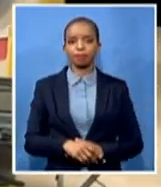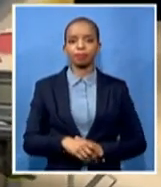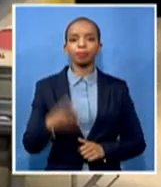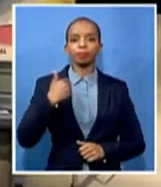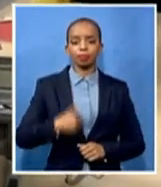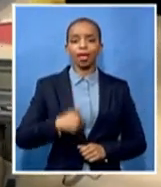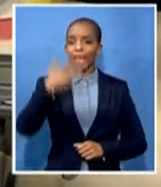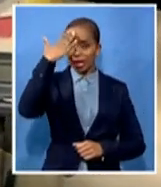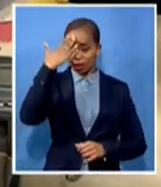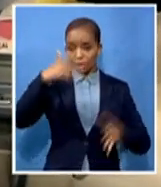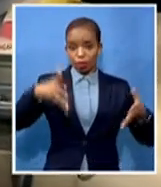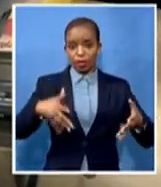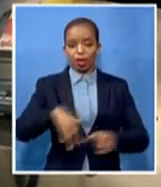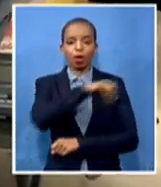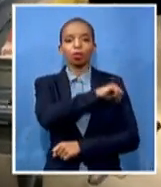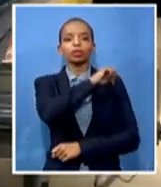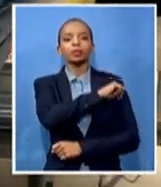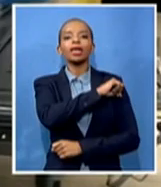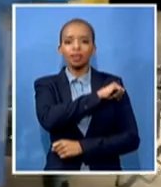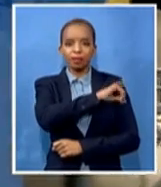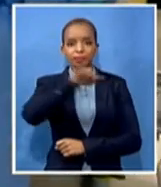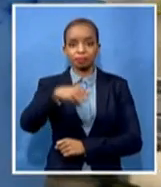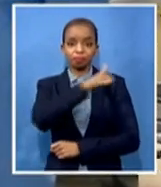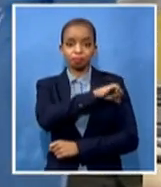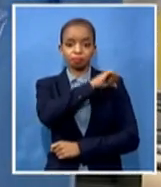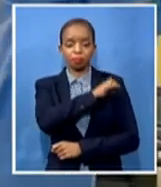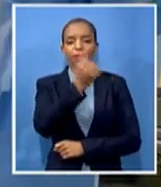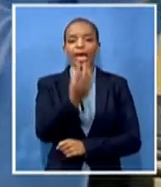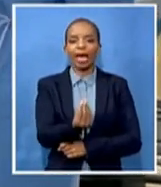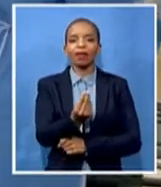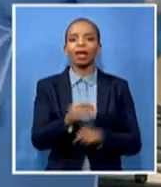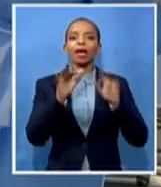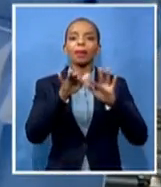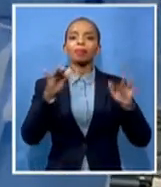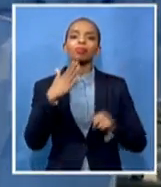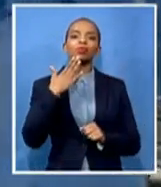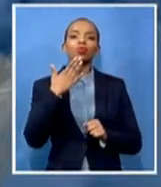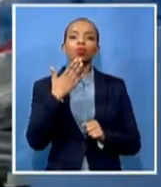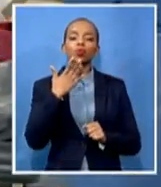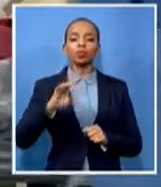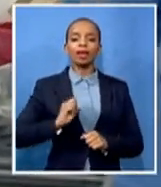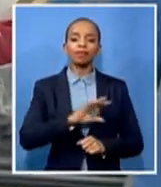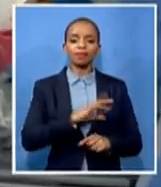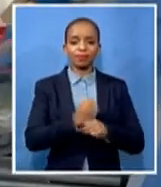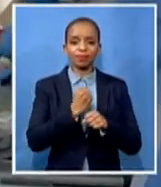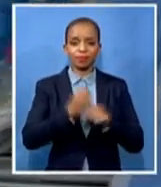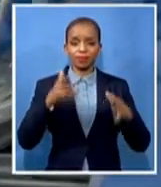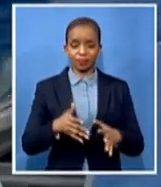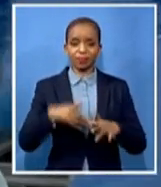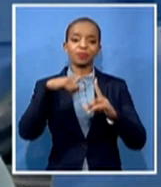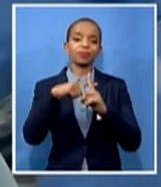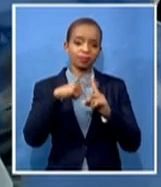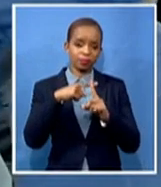a number of infections of personnel here throughout the country and throughout the world, of course. So we'd really